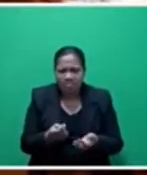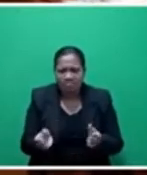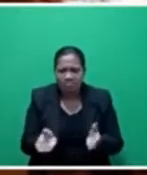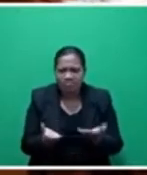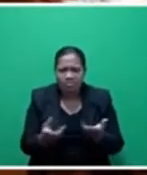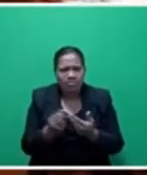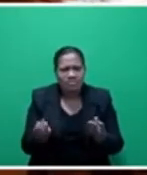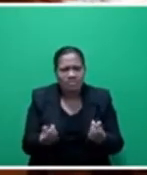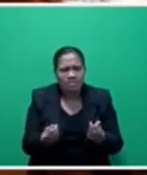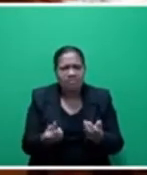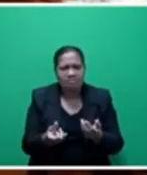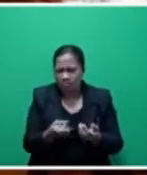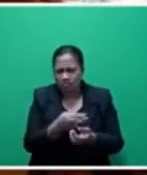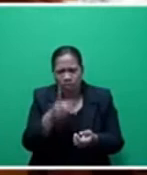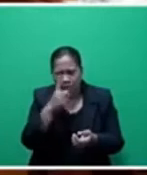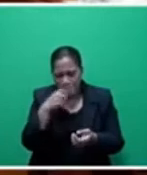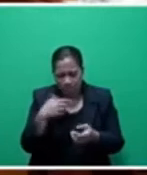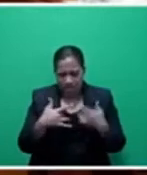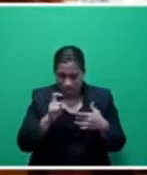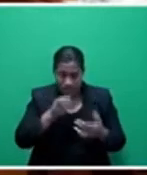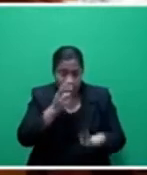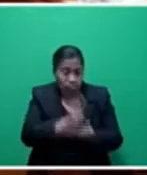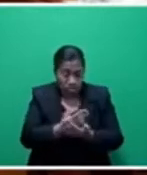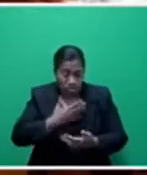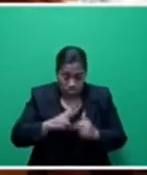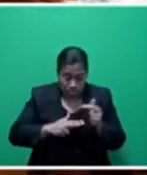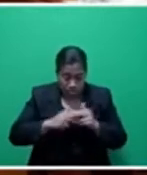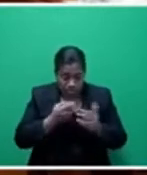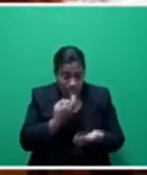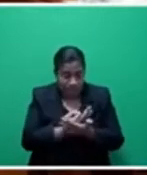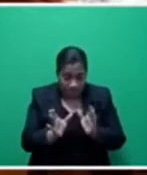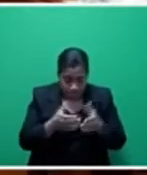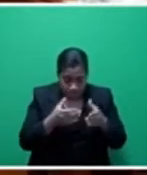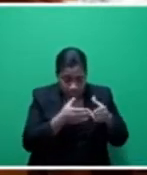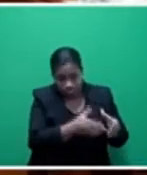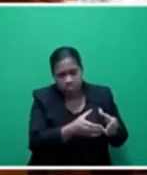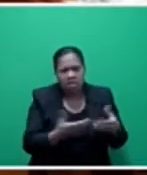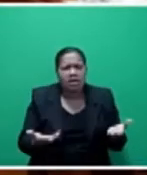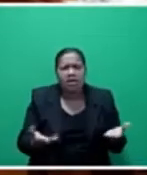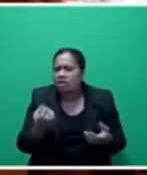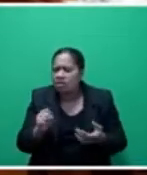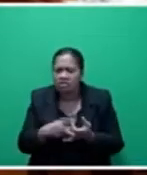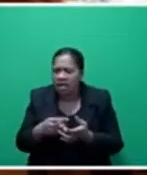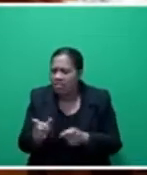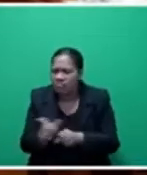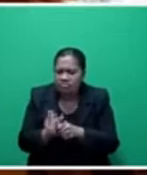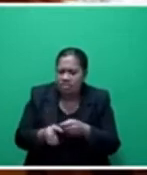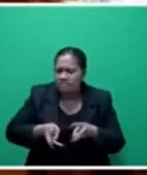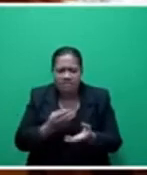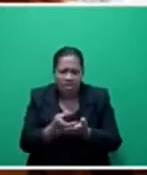really wanted to build a fund provided from the consolidated fund, is there no other creative way of doing